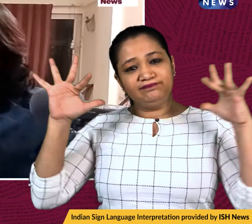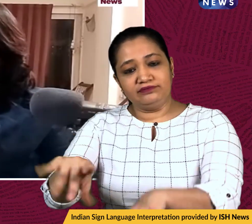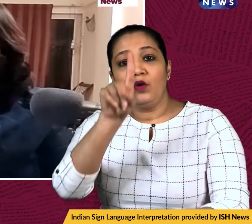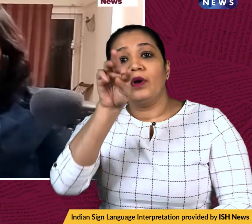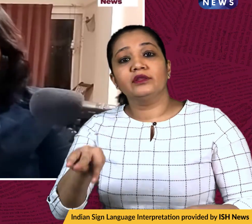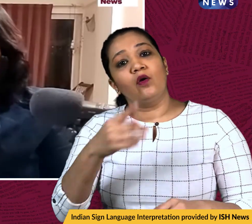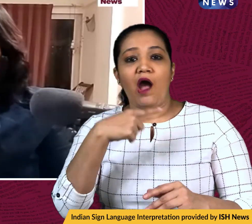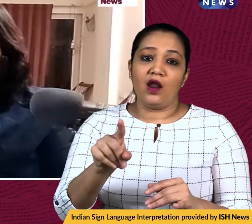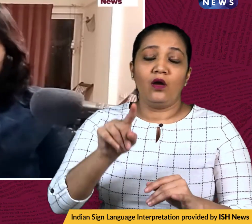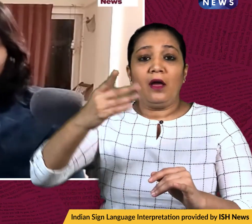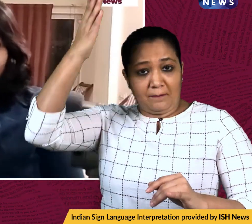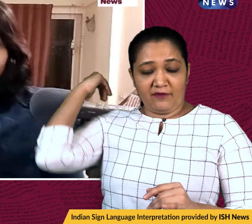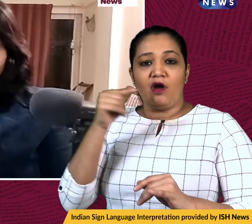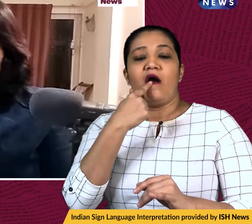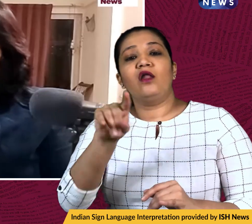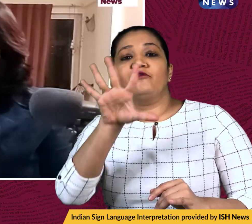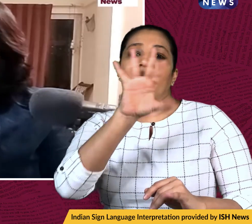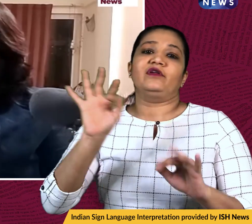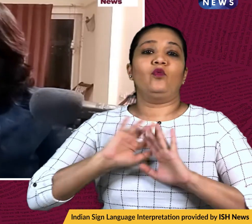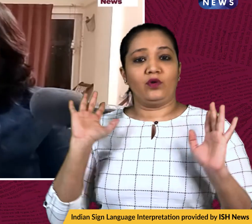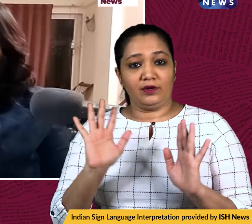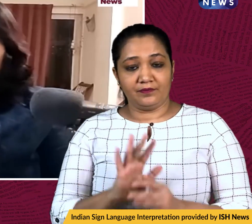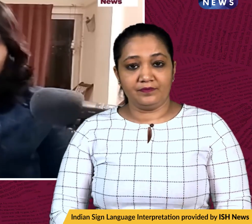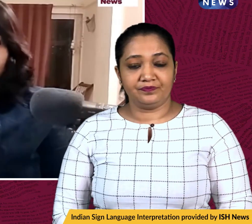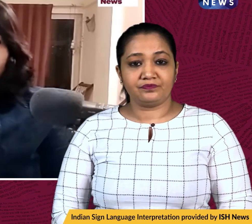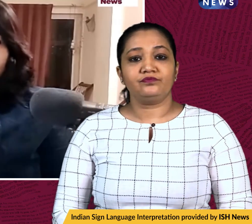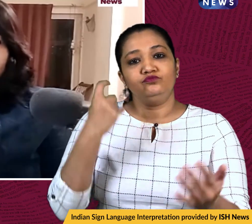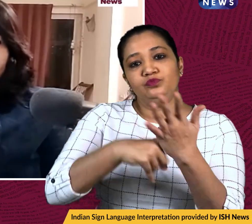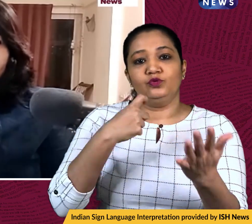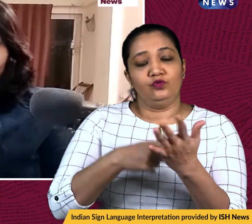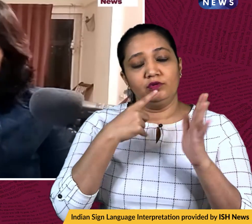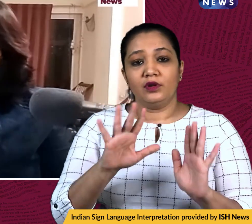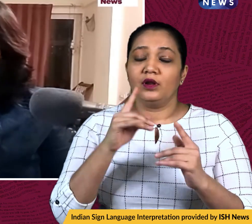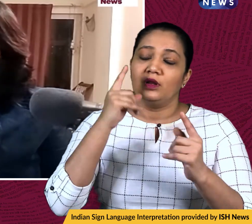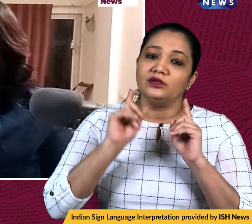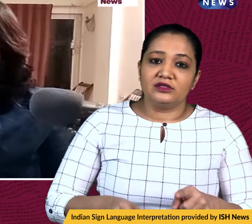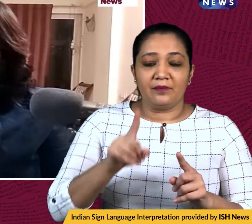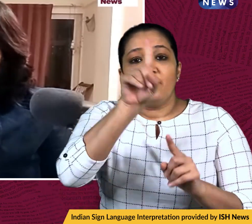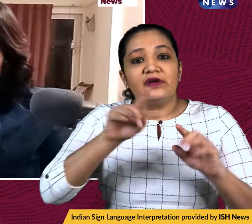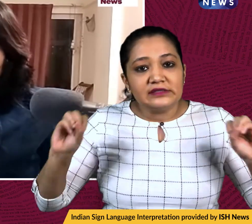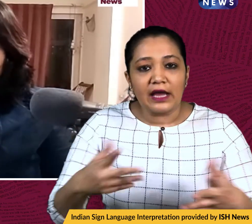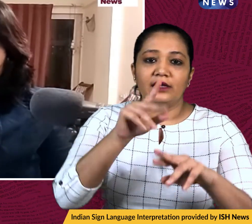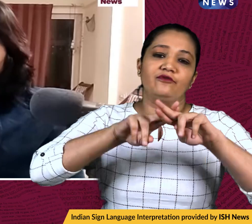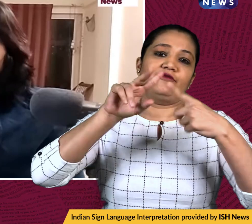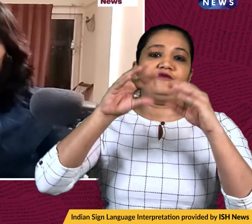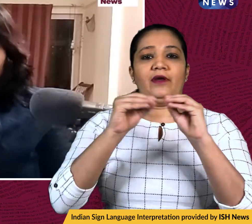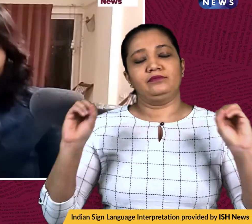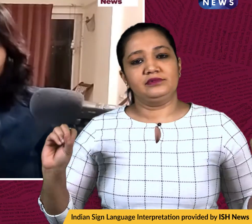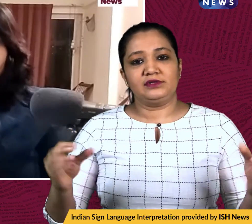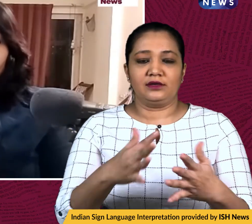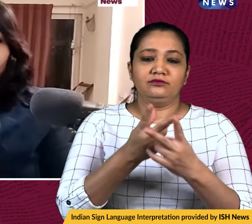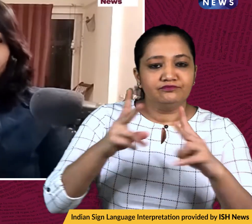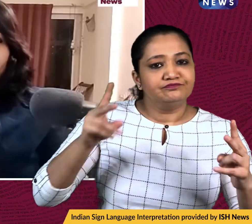will be allowed from the earlier 500 people who are permitted. And the rule, of course, is applicable from the 1st of February for